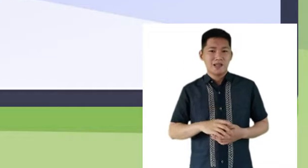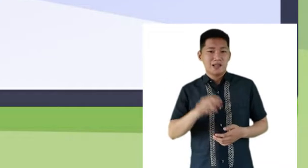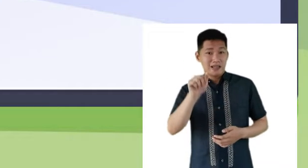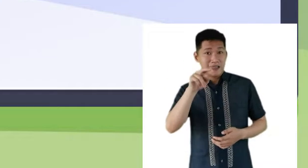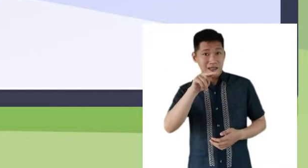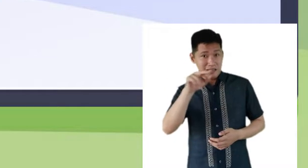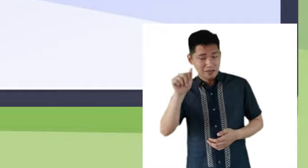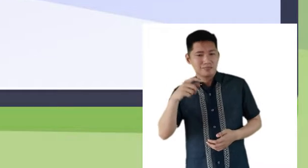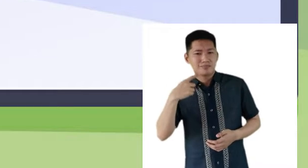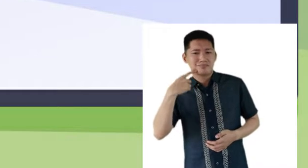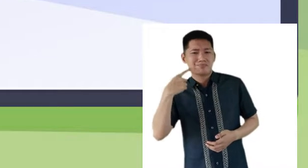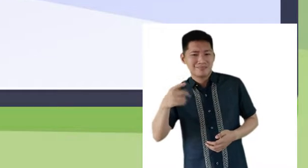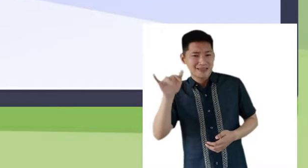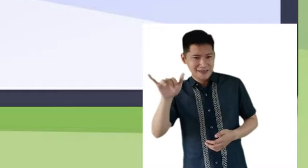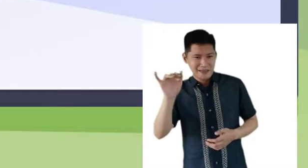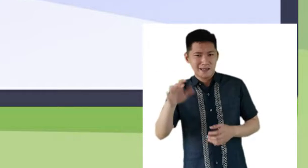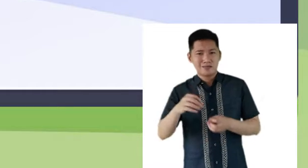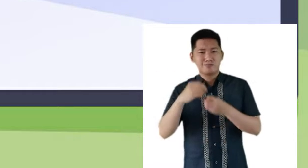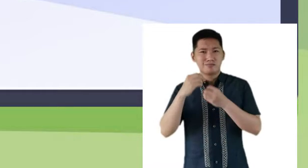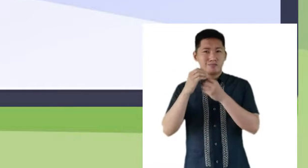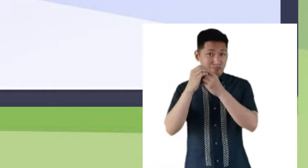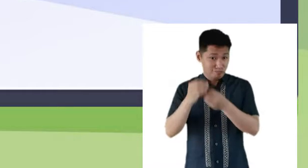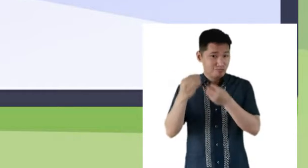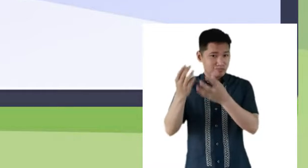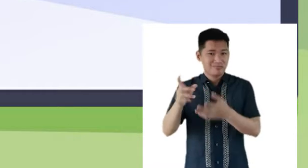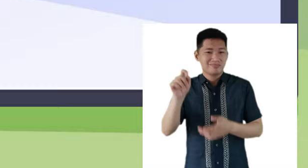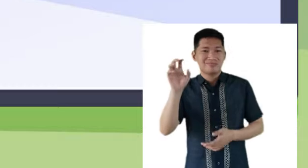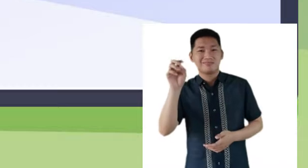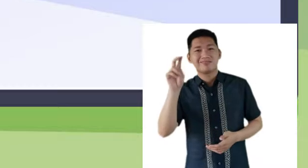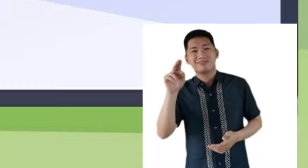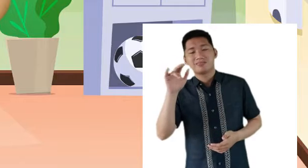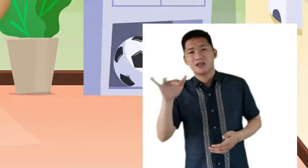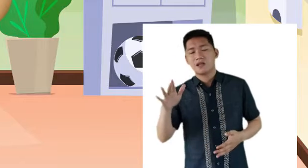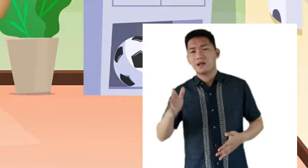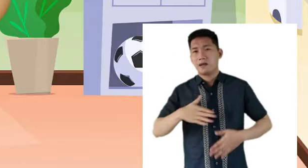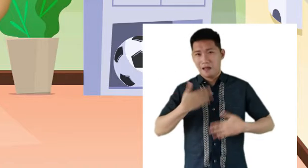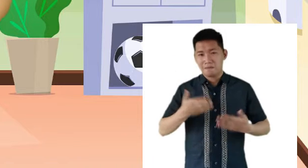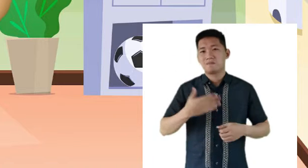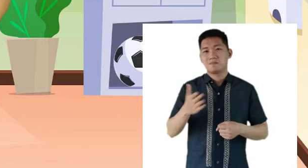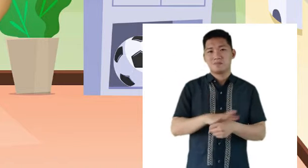to his proposal, Tony was overjoyed.